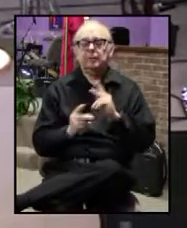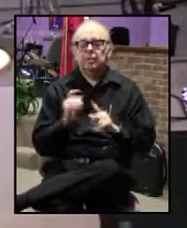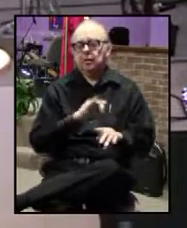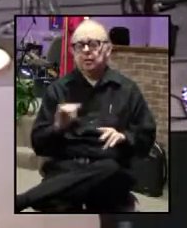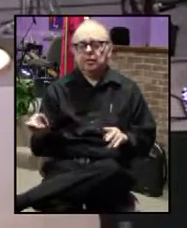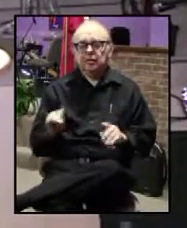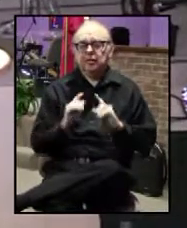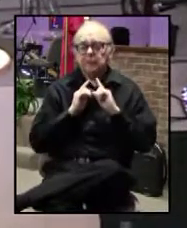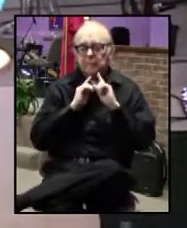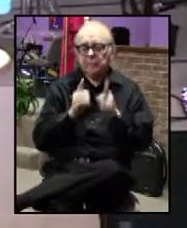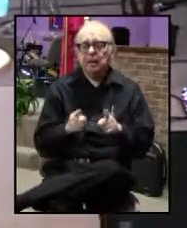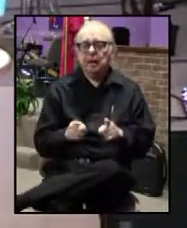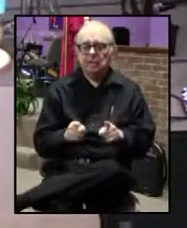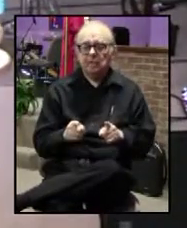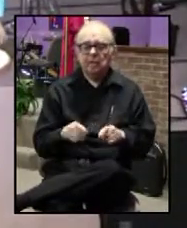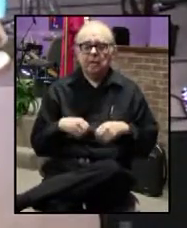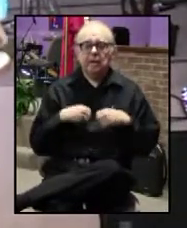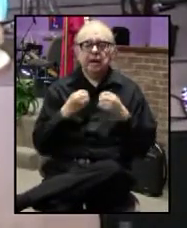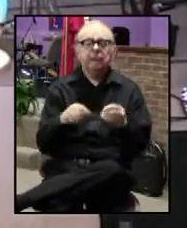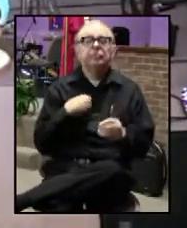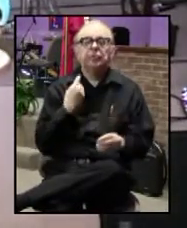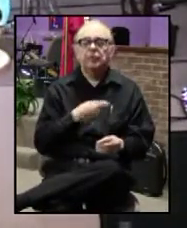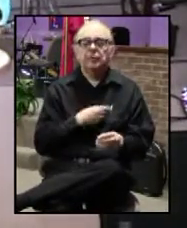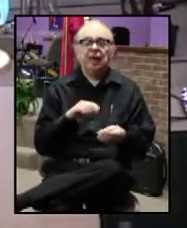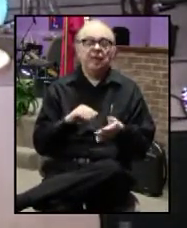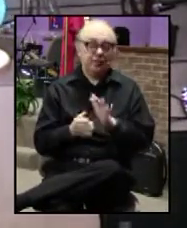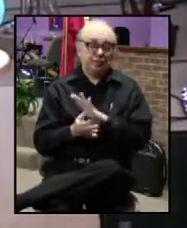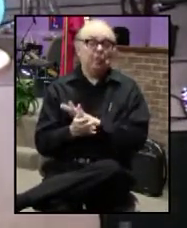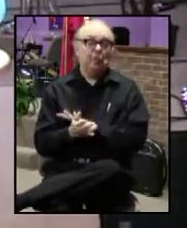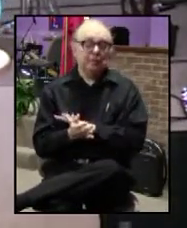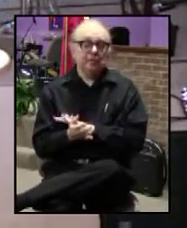same commands that he gives to us this morning.